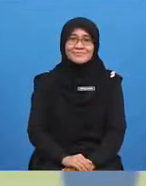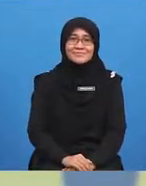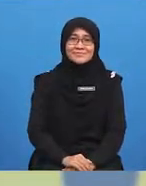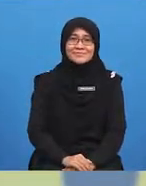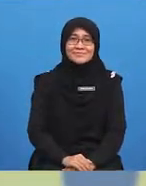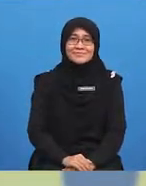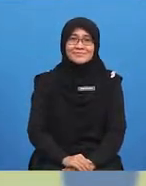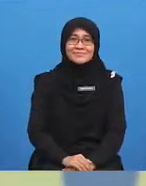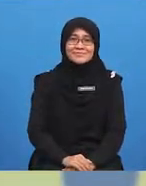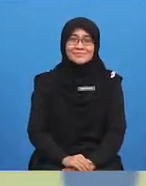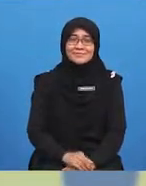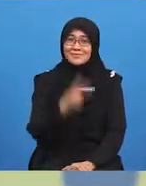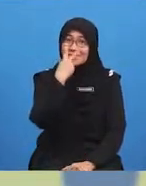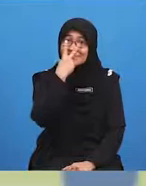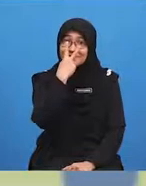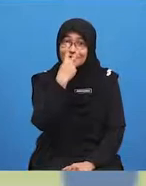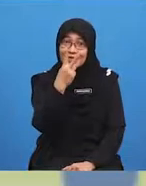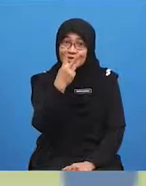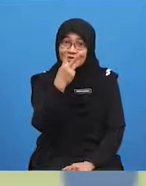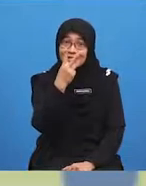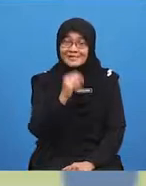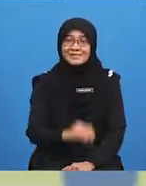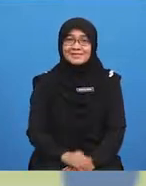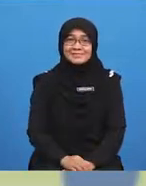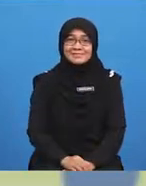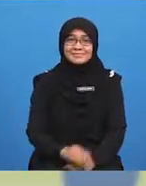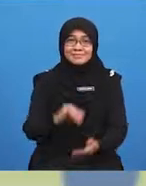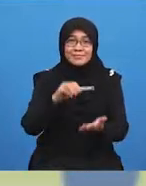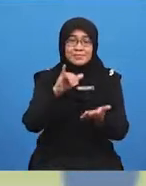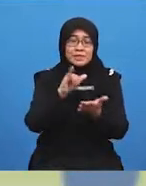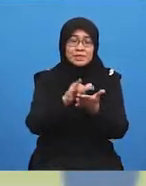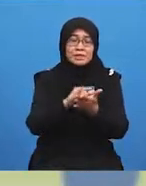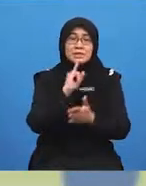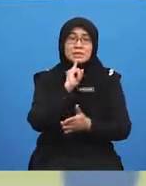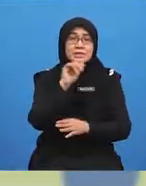All right, now look at this one. This is a...